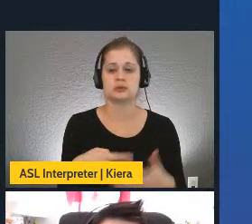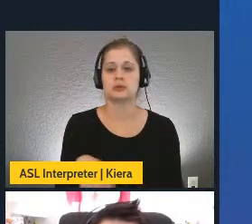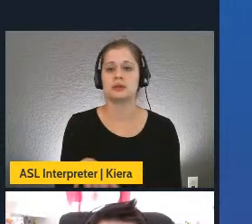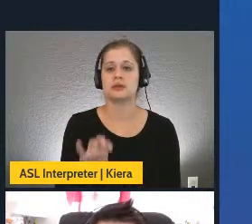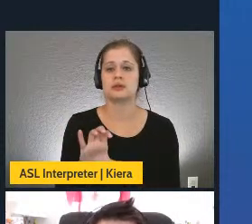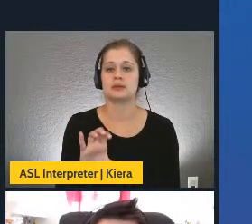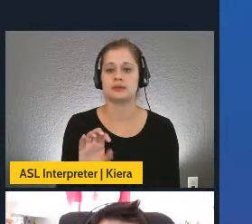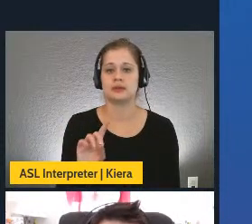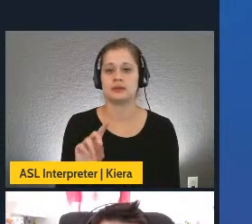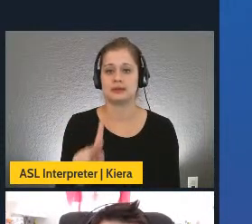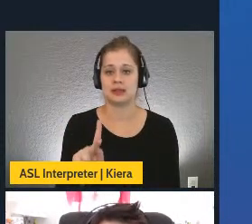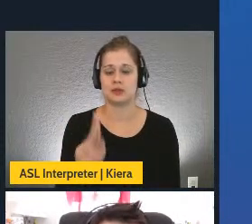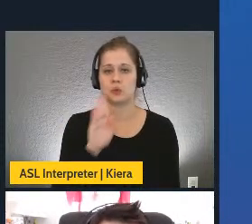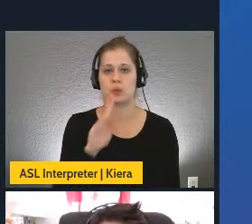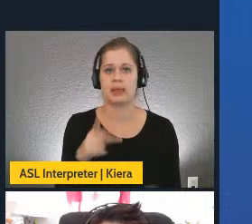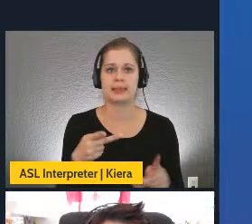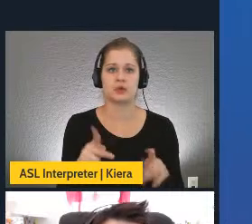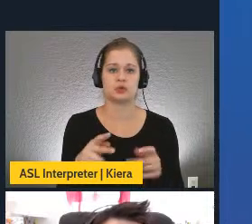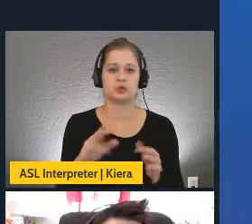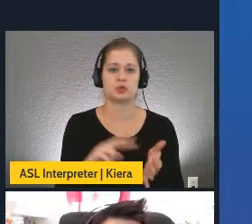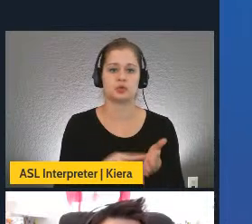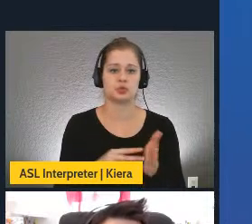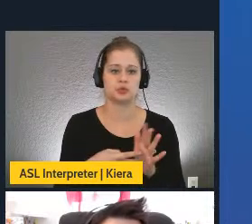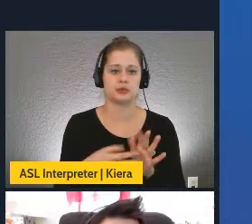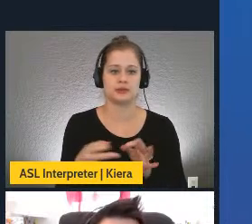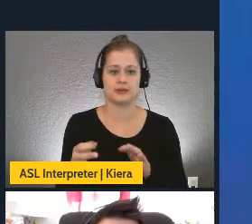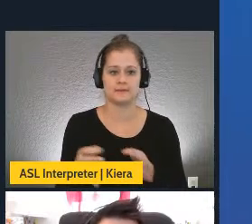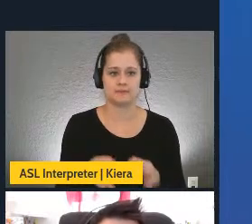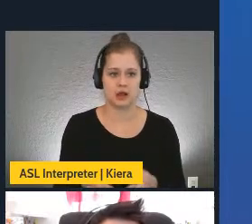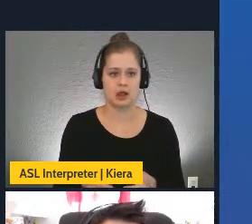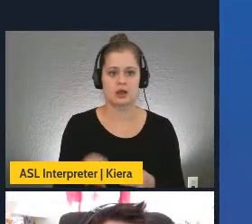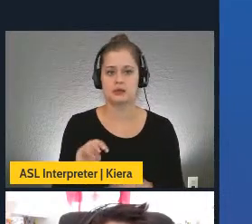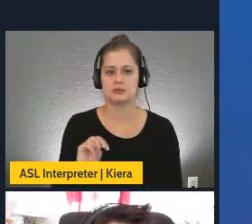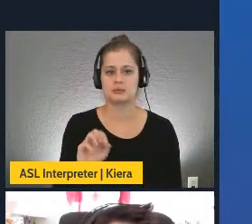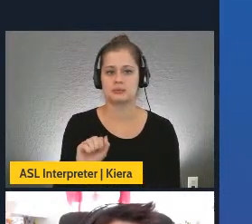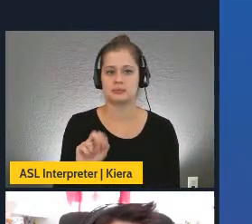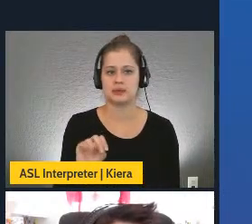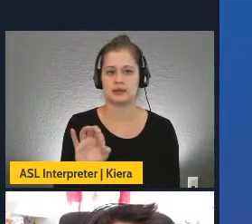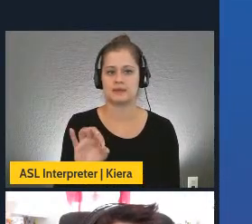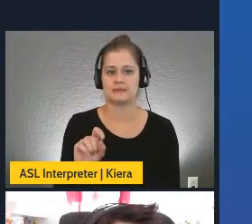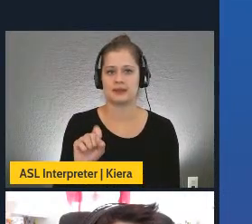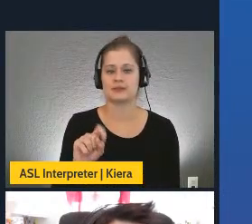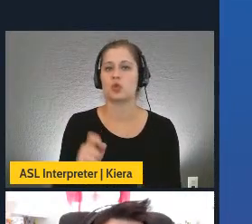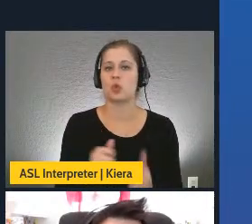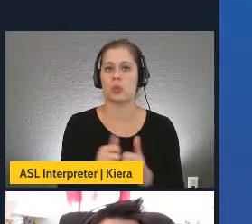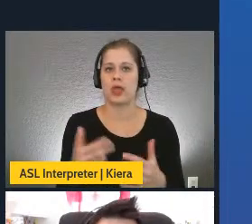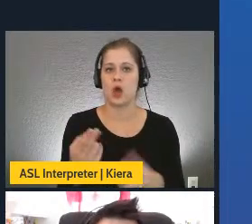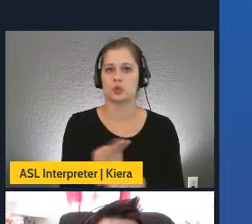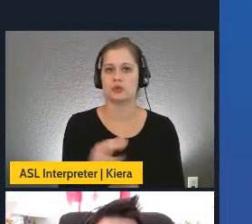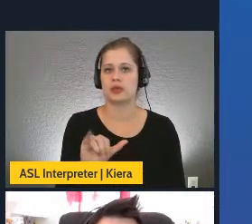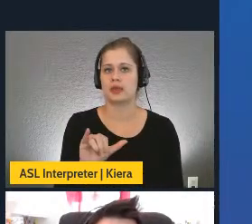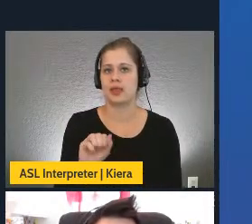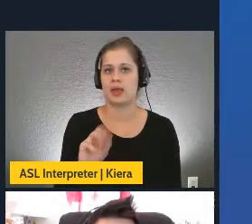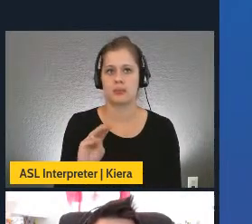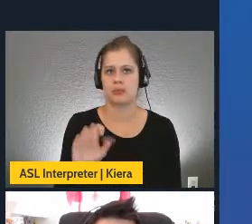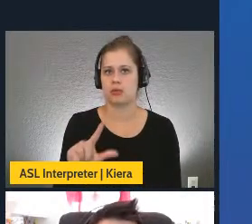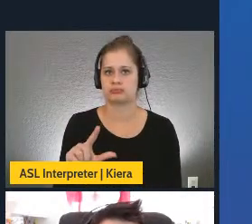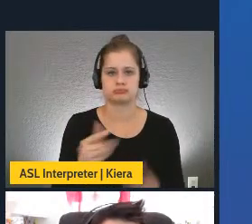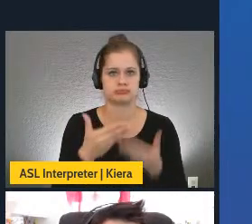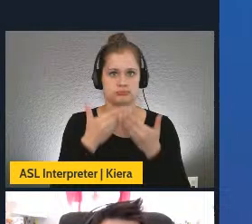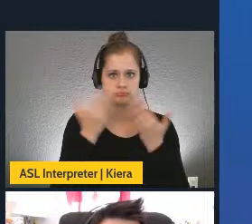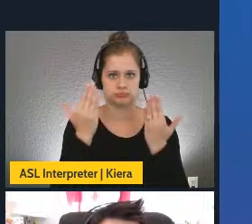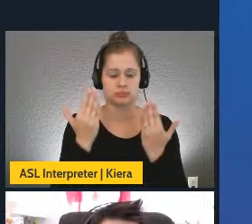you to define Kubernetes manifest without using YAML at all. So for example, here we are